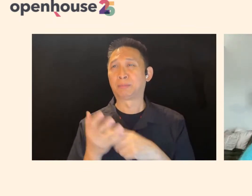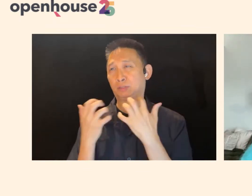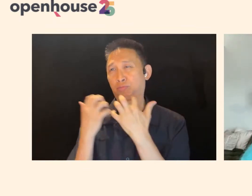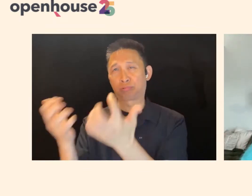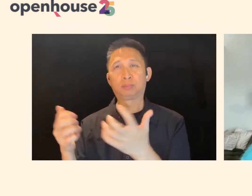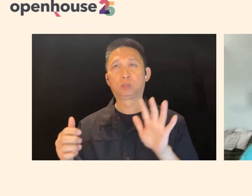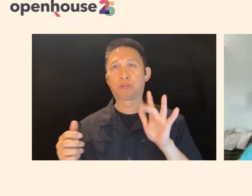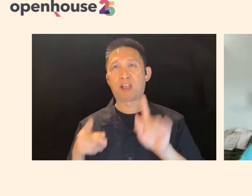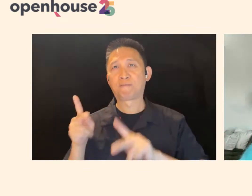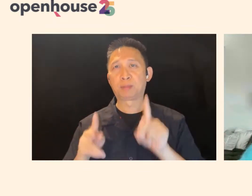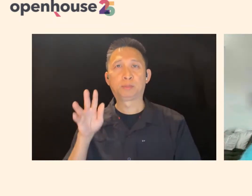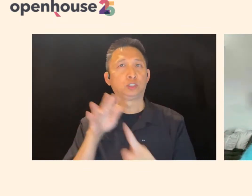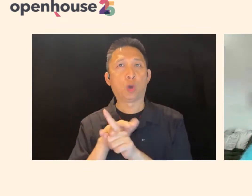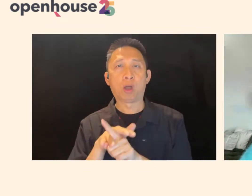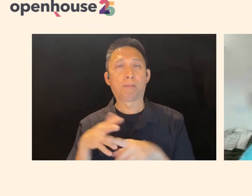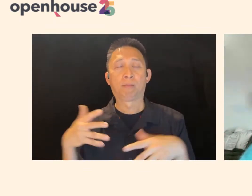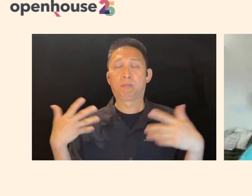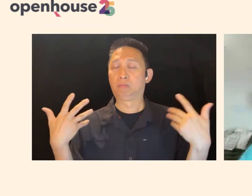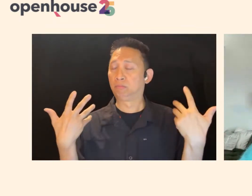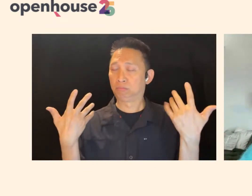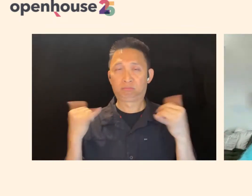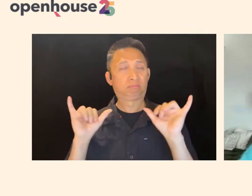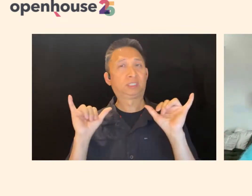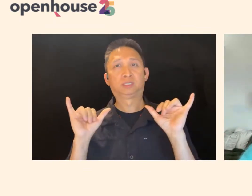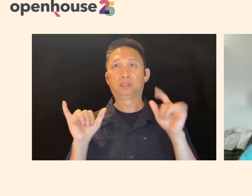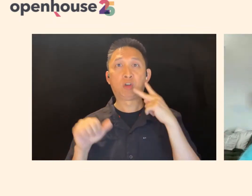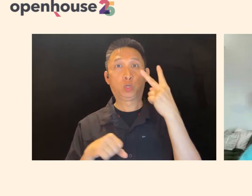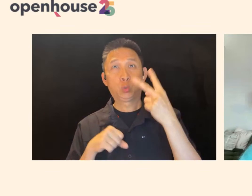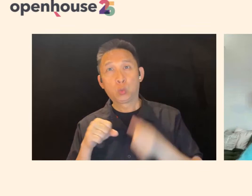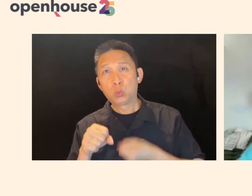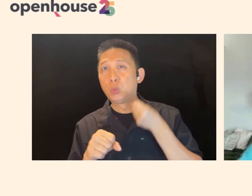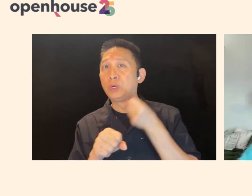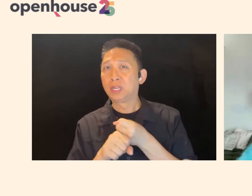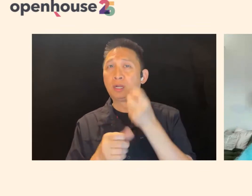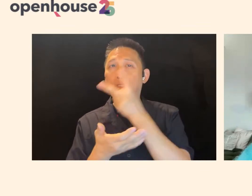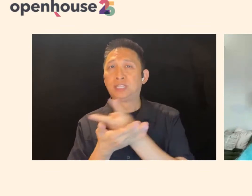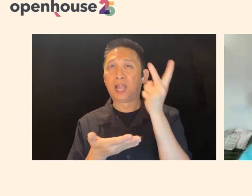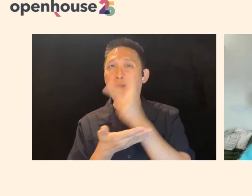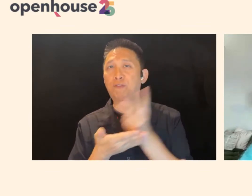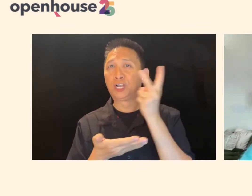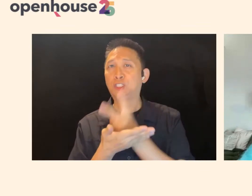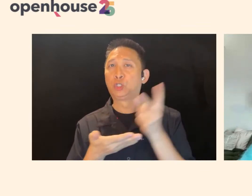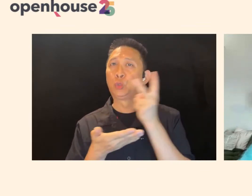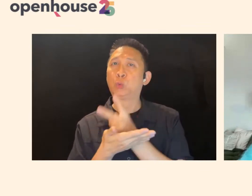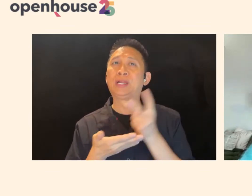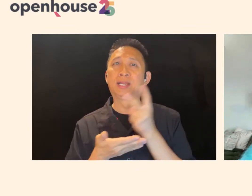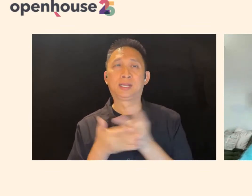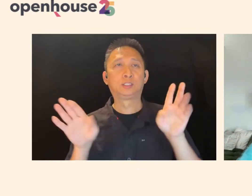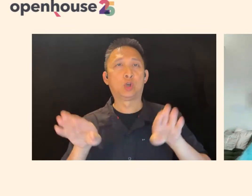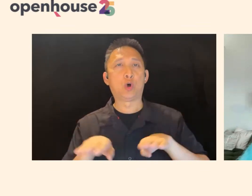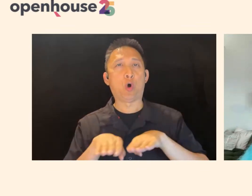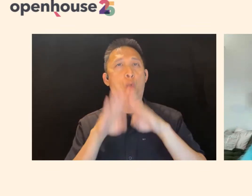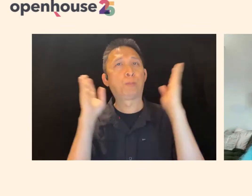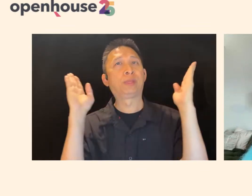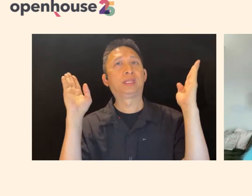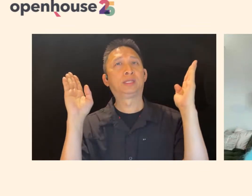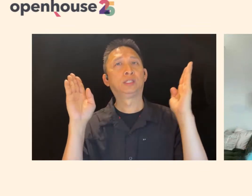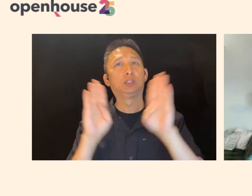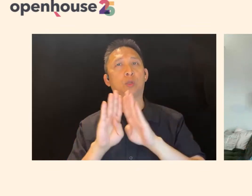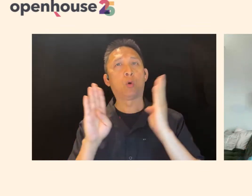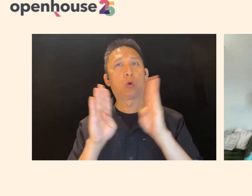at the orientation. And for a solid 2 years, every other week, we had an open door orientation.